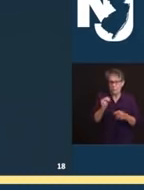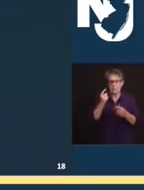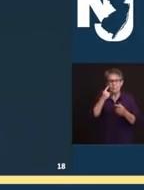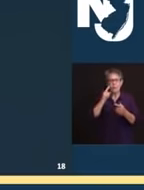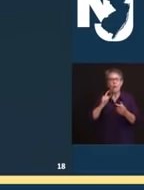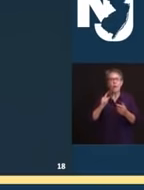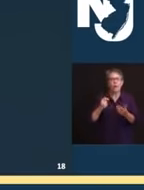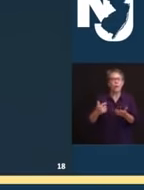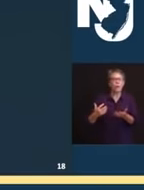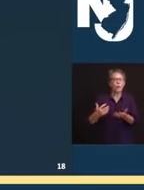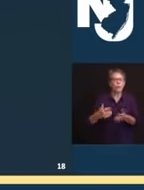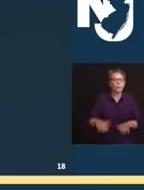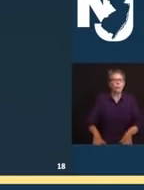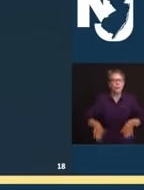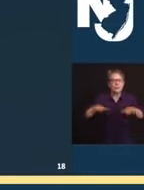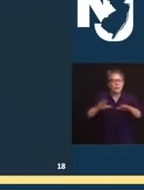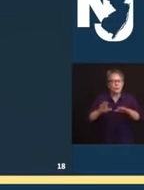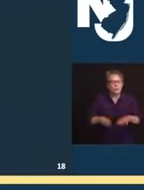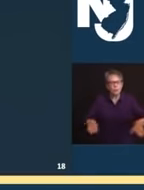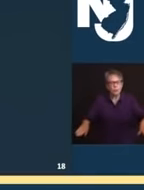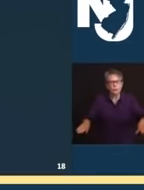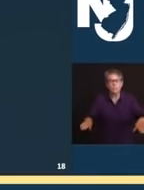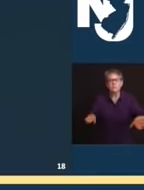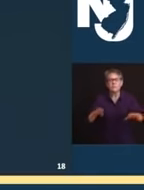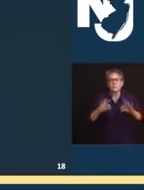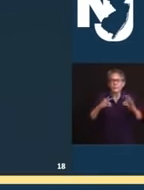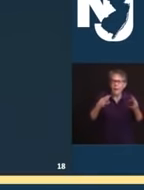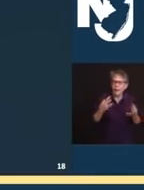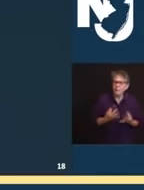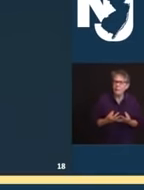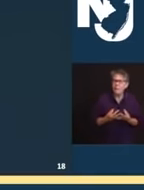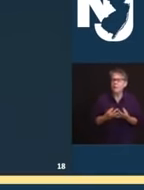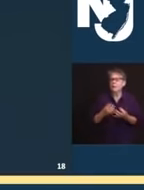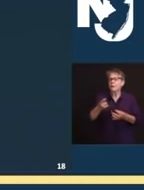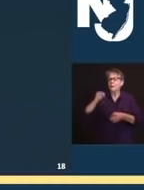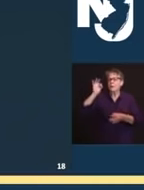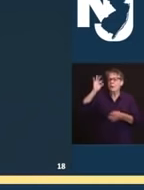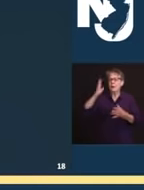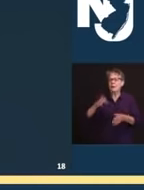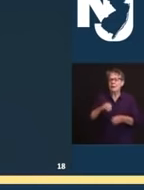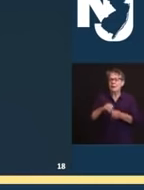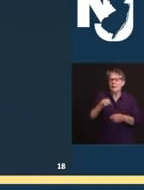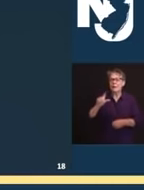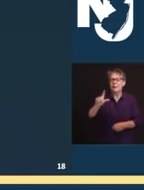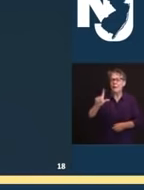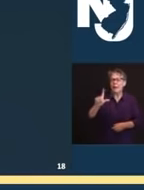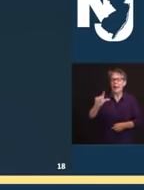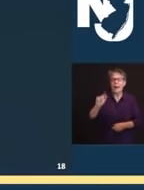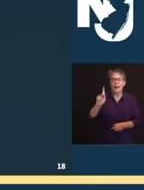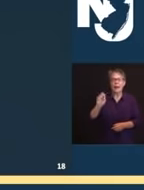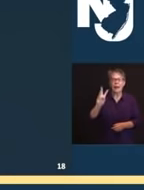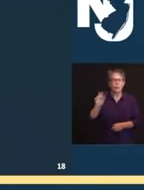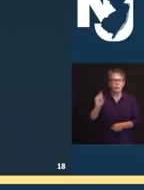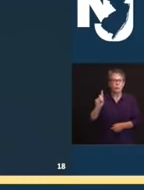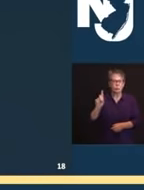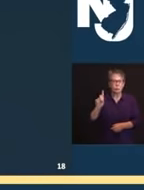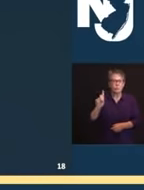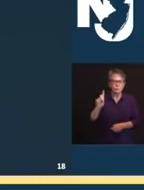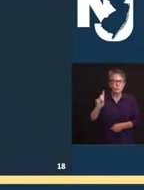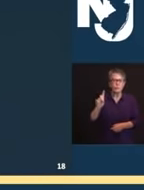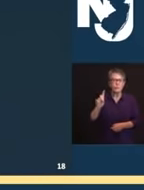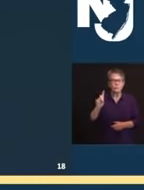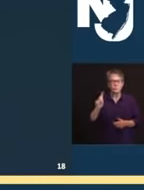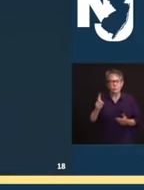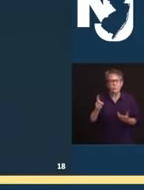nearby Lakewood. He grew that storefront ministry, Agape Bible Church, into a cornerstone of service within Lakewood's